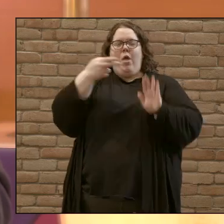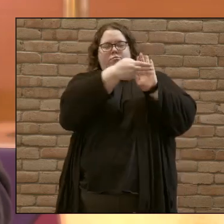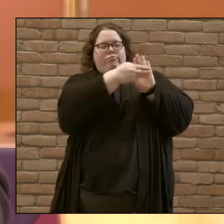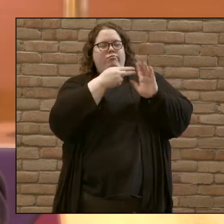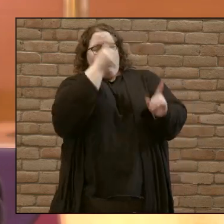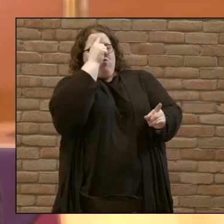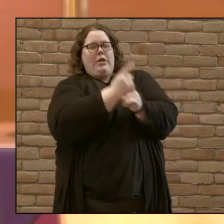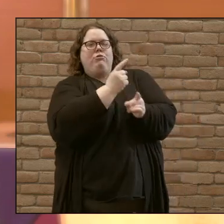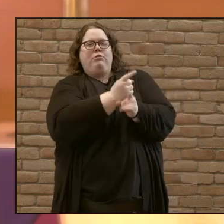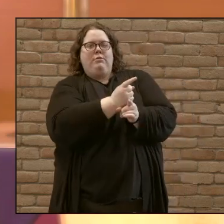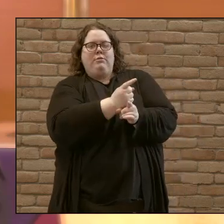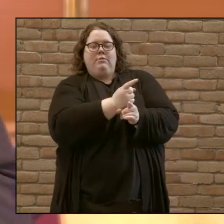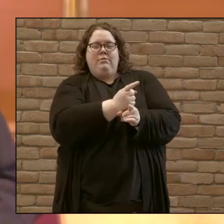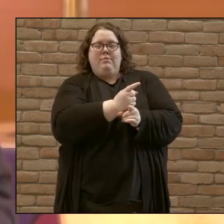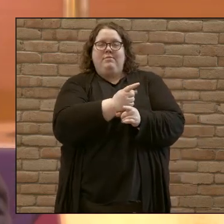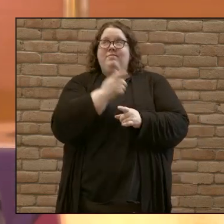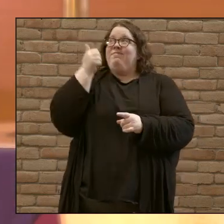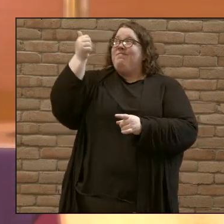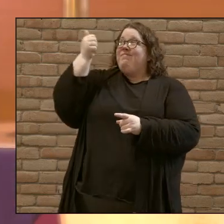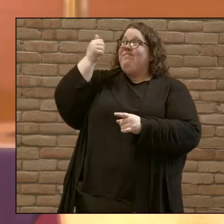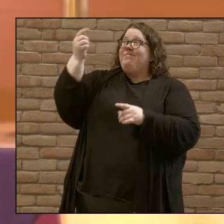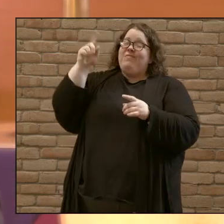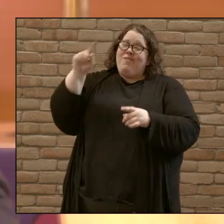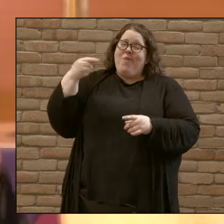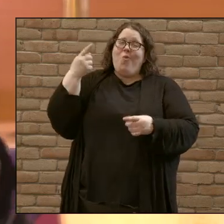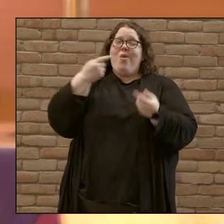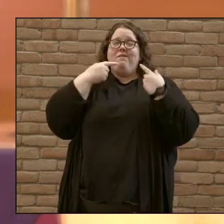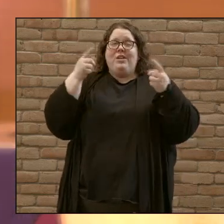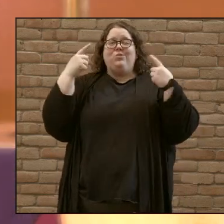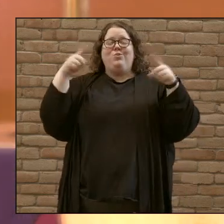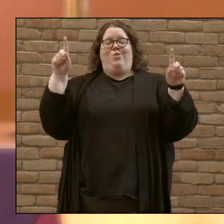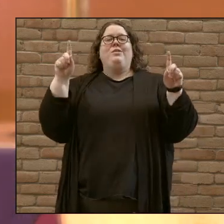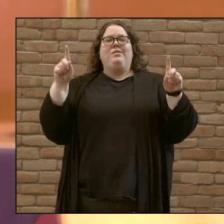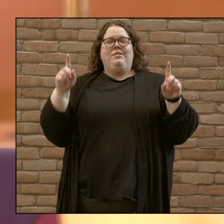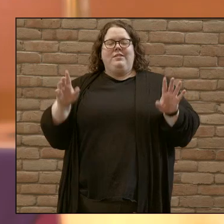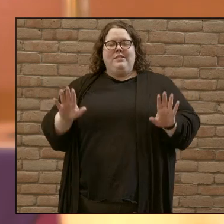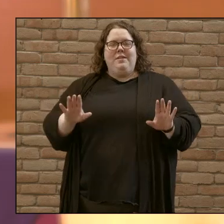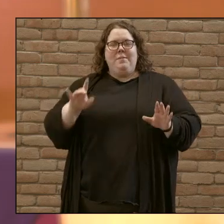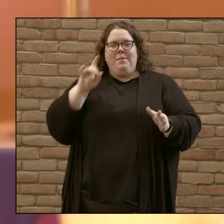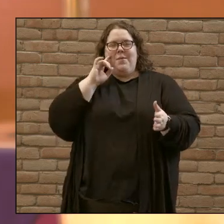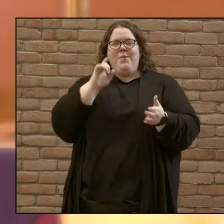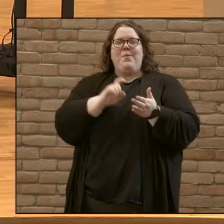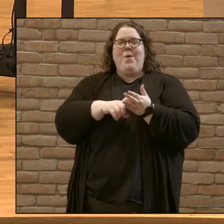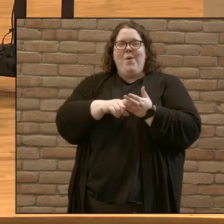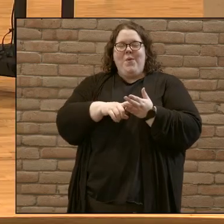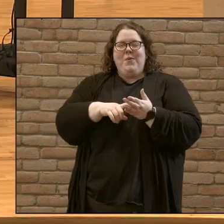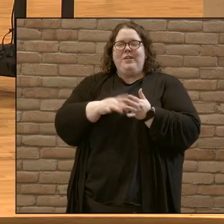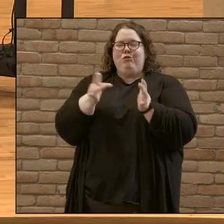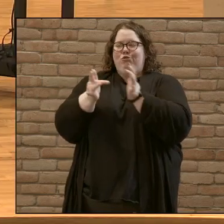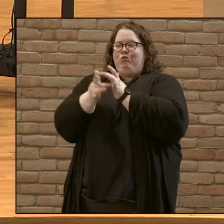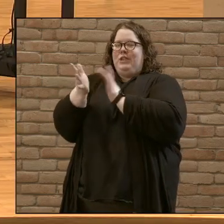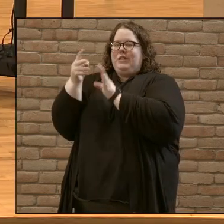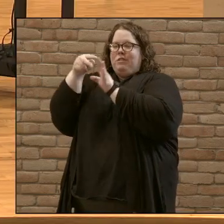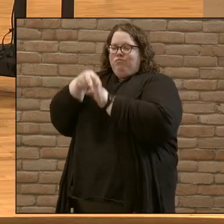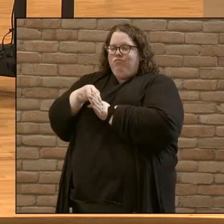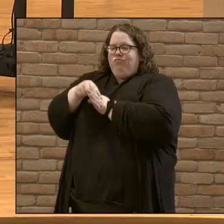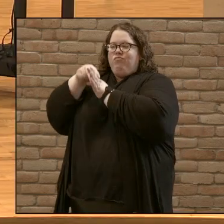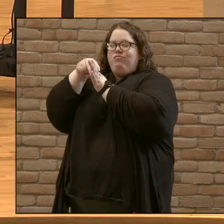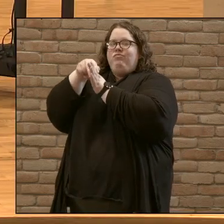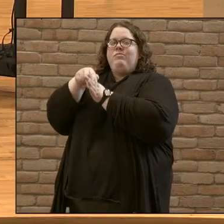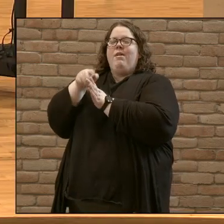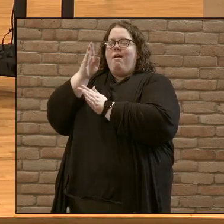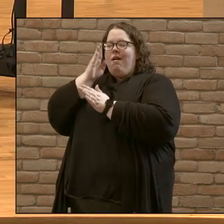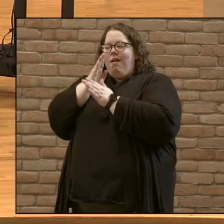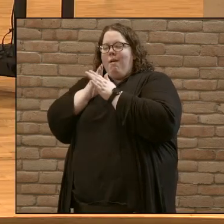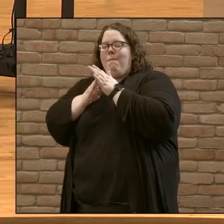alone is victorious. But notice his posture as he comes in. He is humble